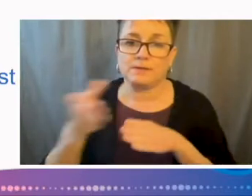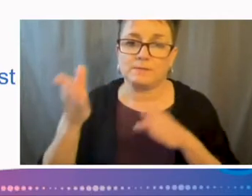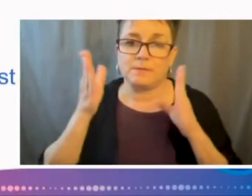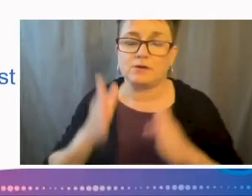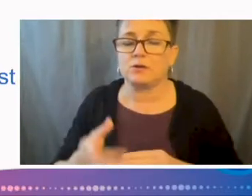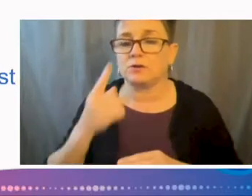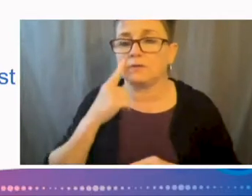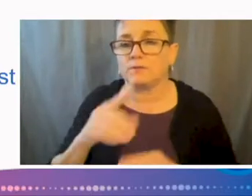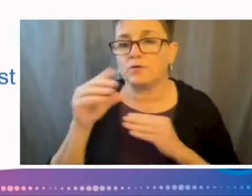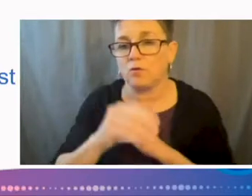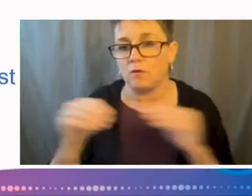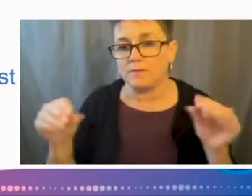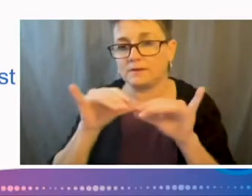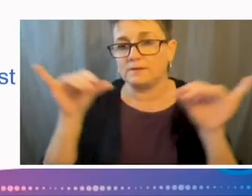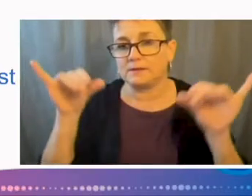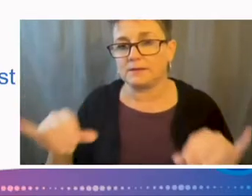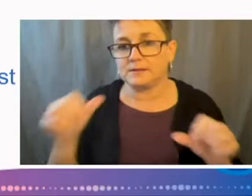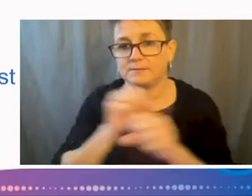System Safety.